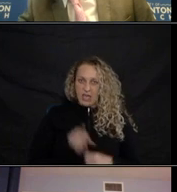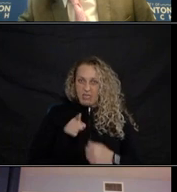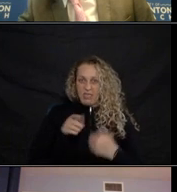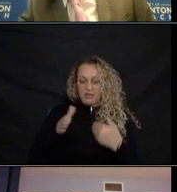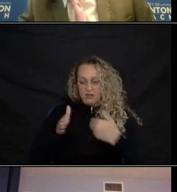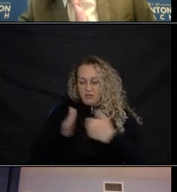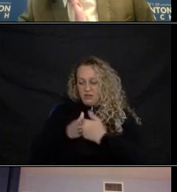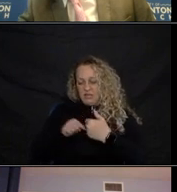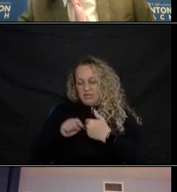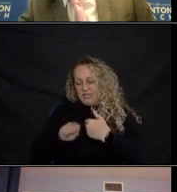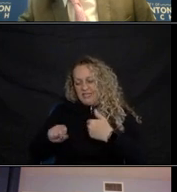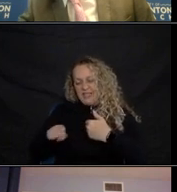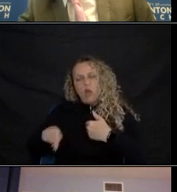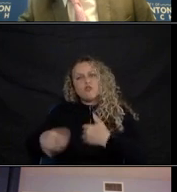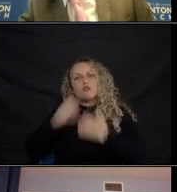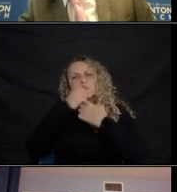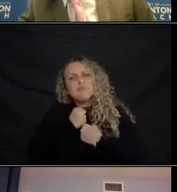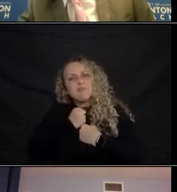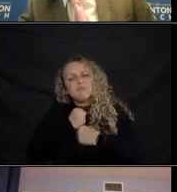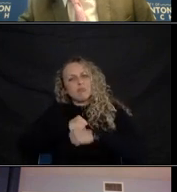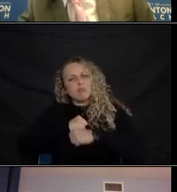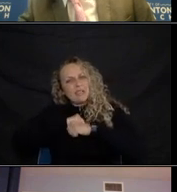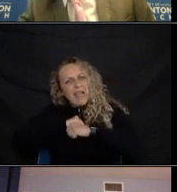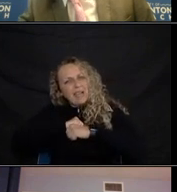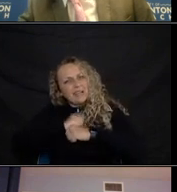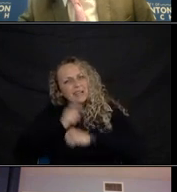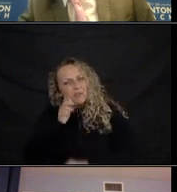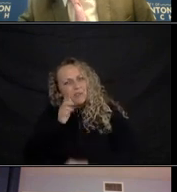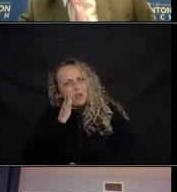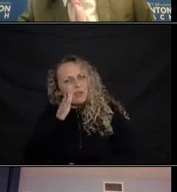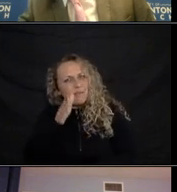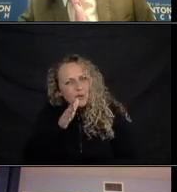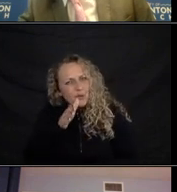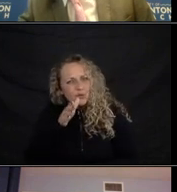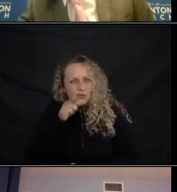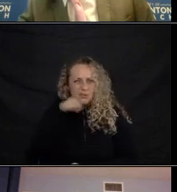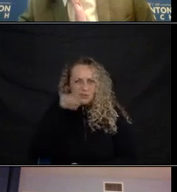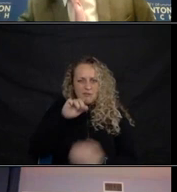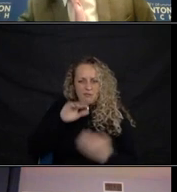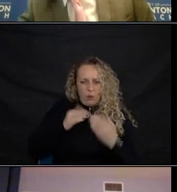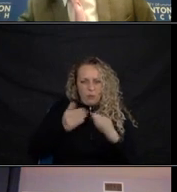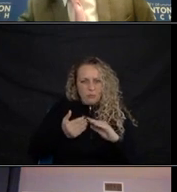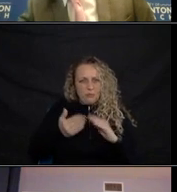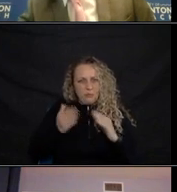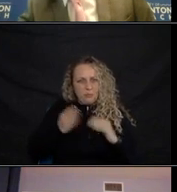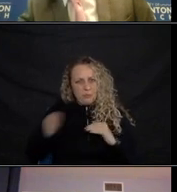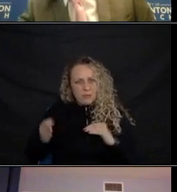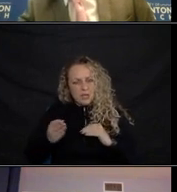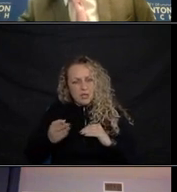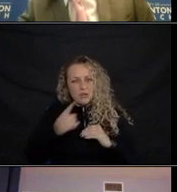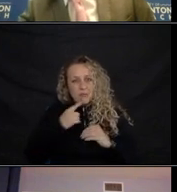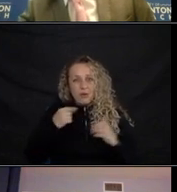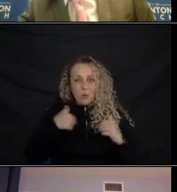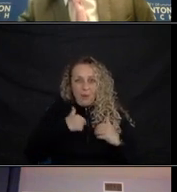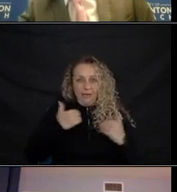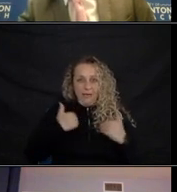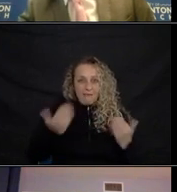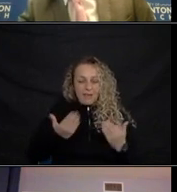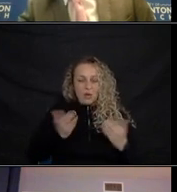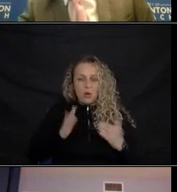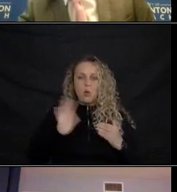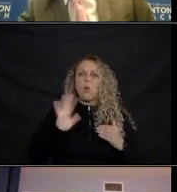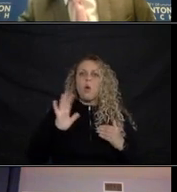should be protected in future actions by the city of Boynton Beach. But But what we have here is